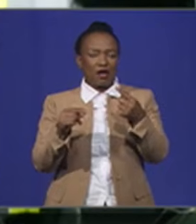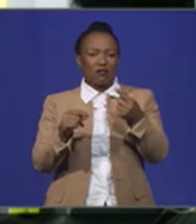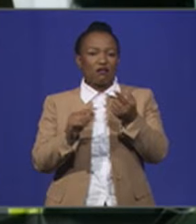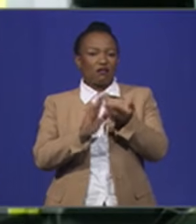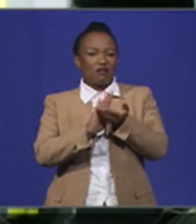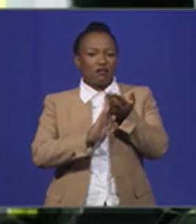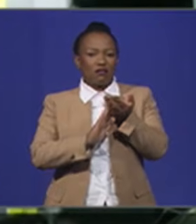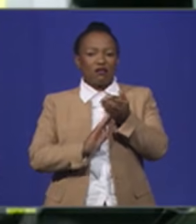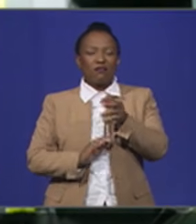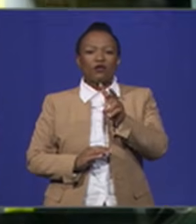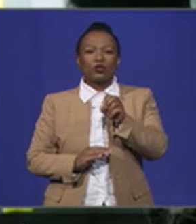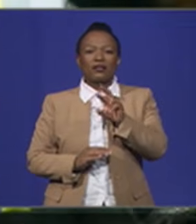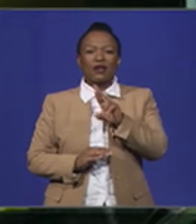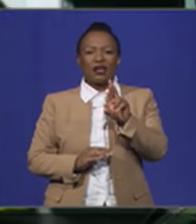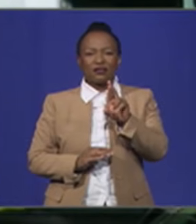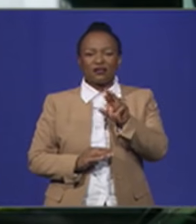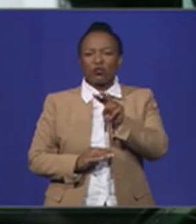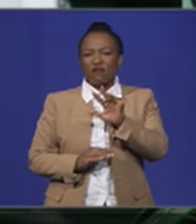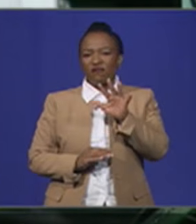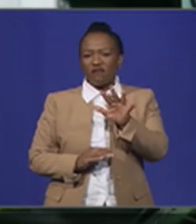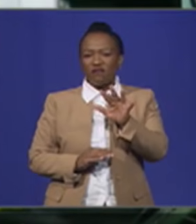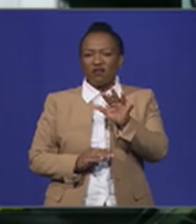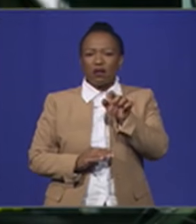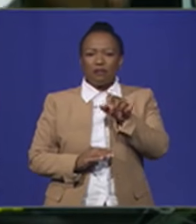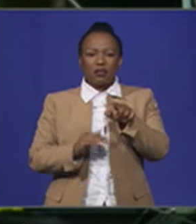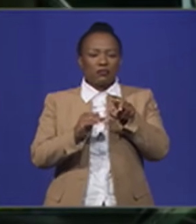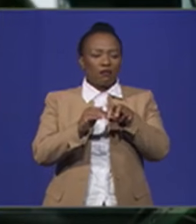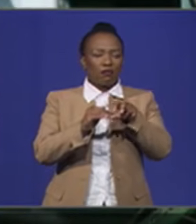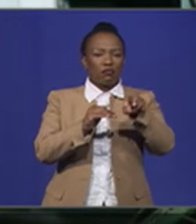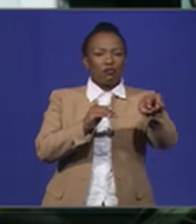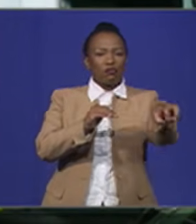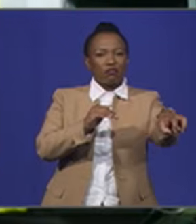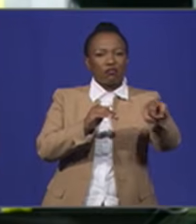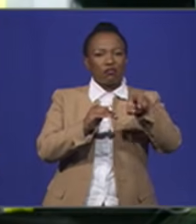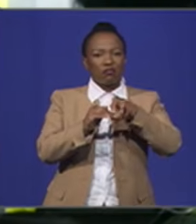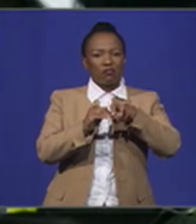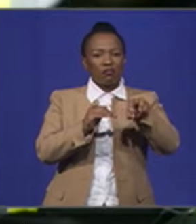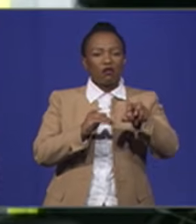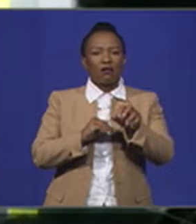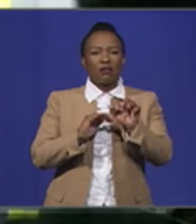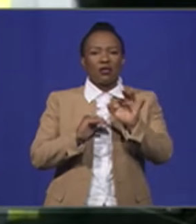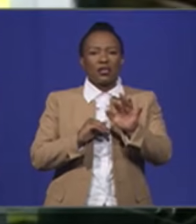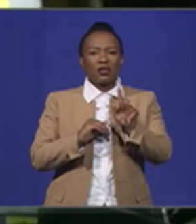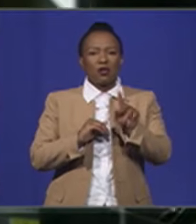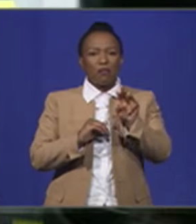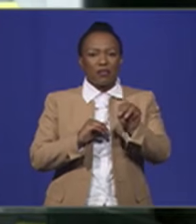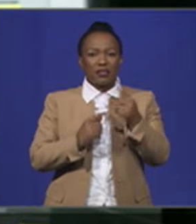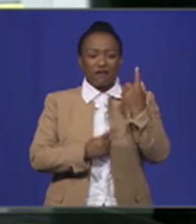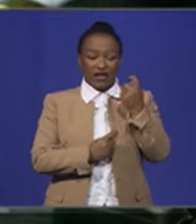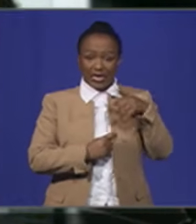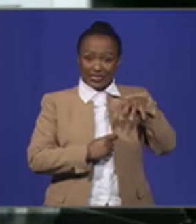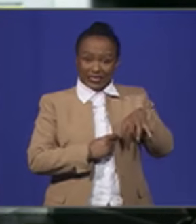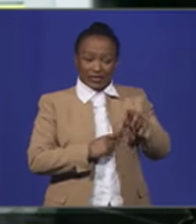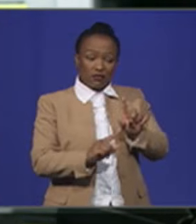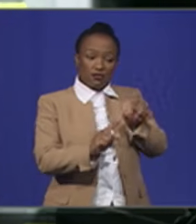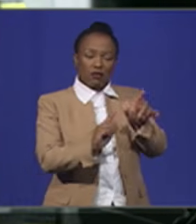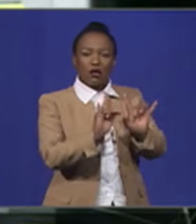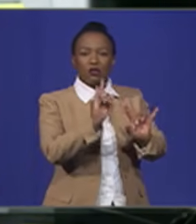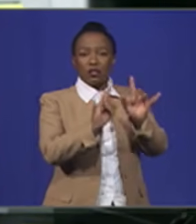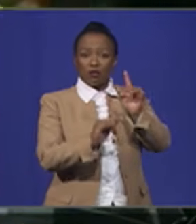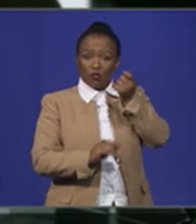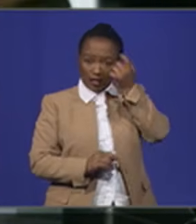ira maybe 20 rand or 25 rand motho a tsama 10 kilometers fela from the village to town wa ntlhaloganya